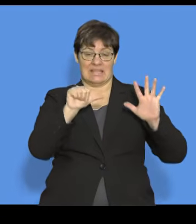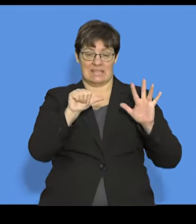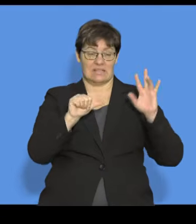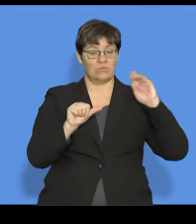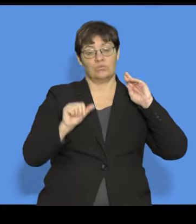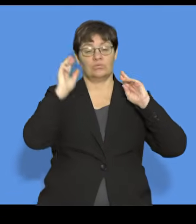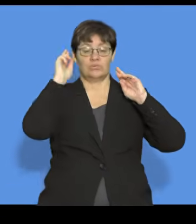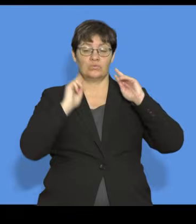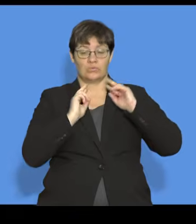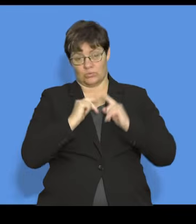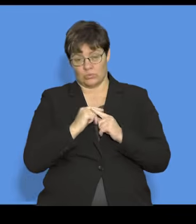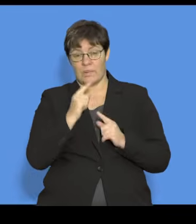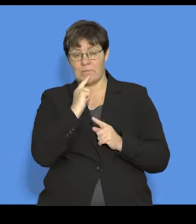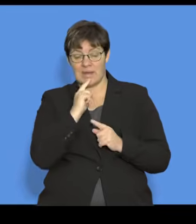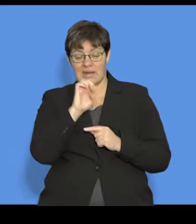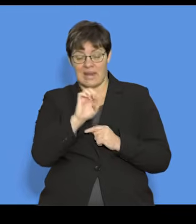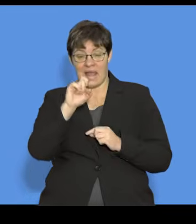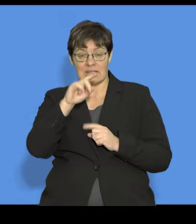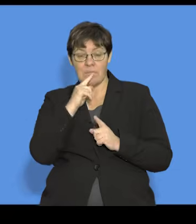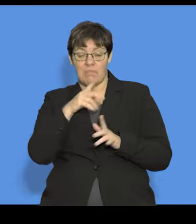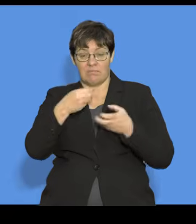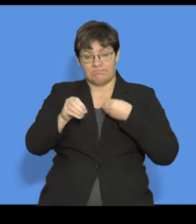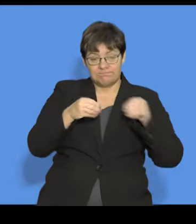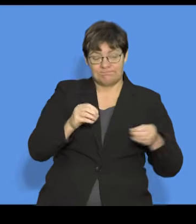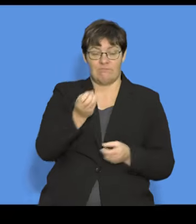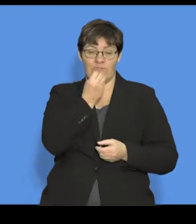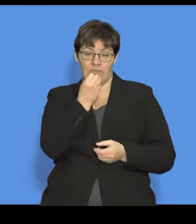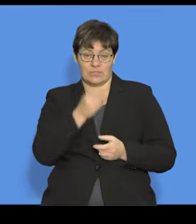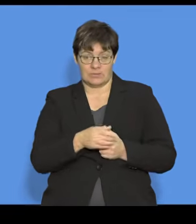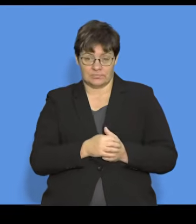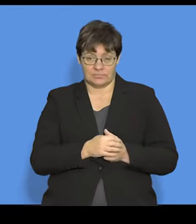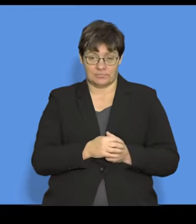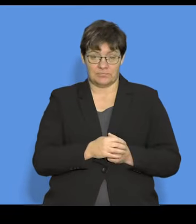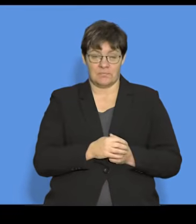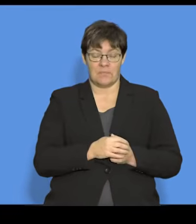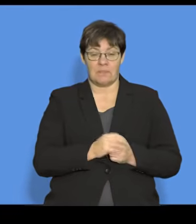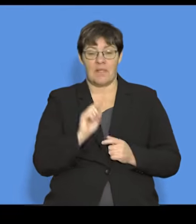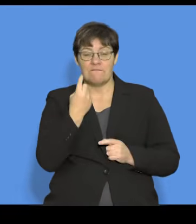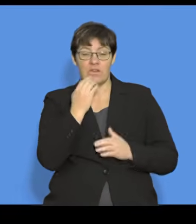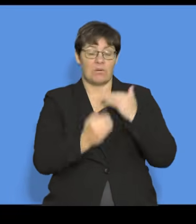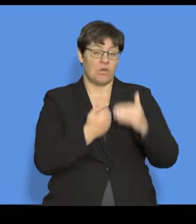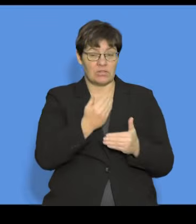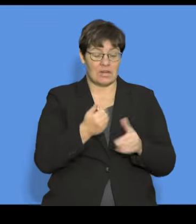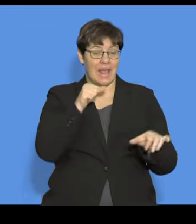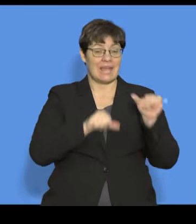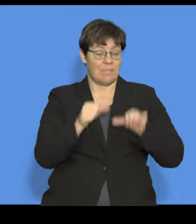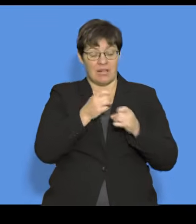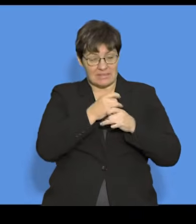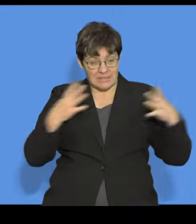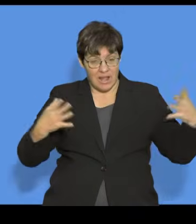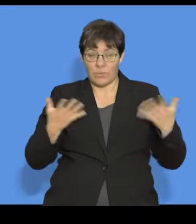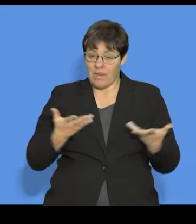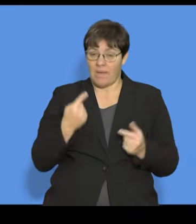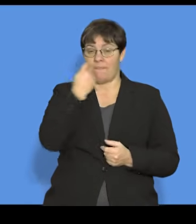which again contain enzymes which chemically break down your carbohydrates. So the first process of chemical